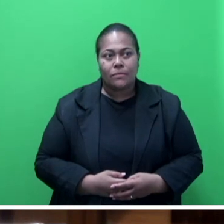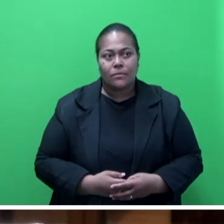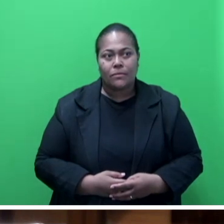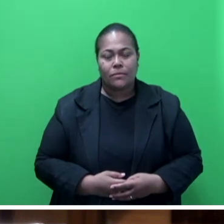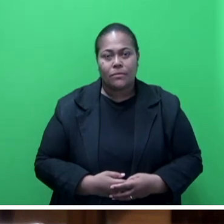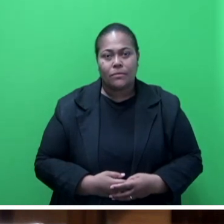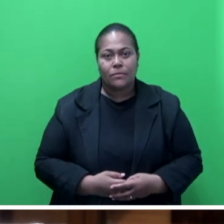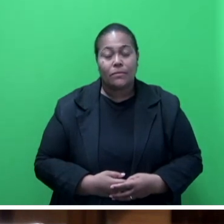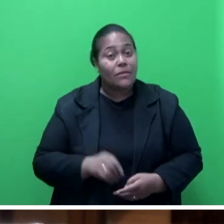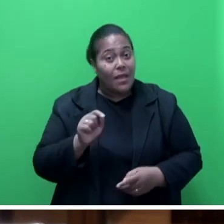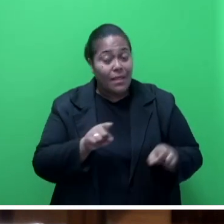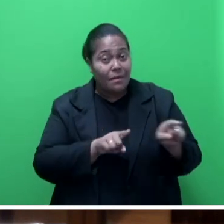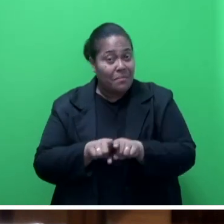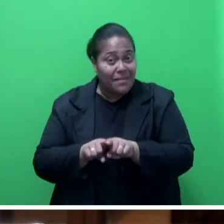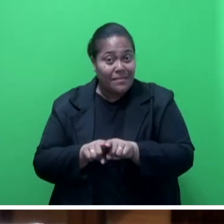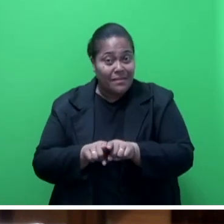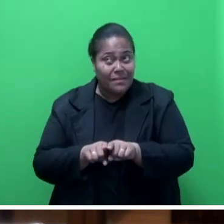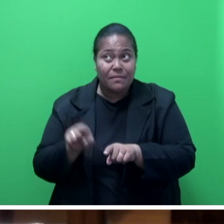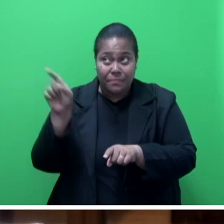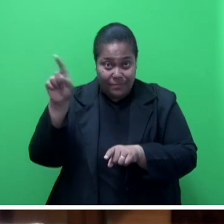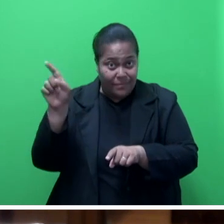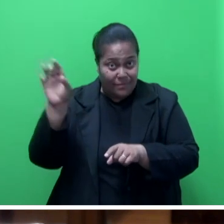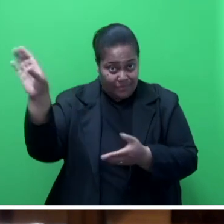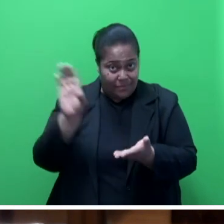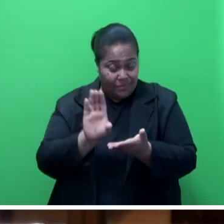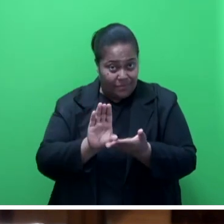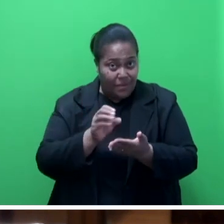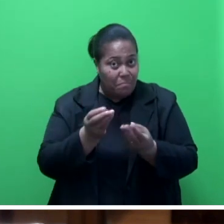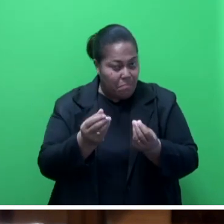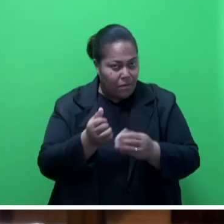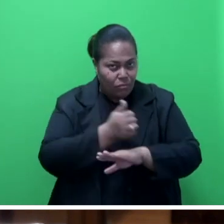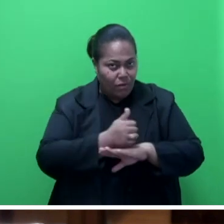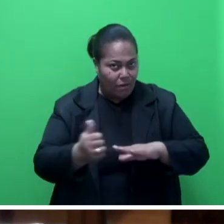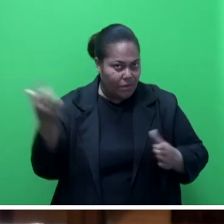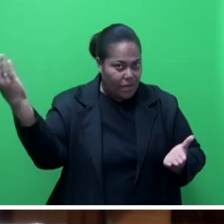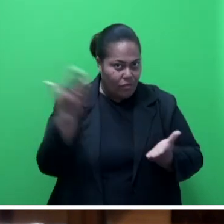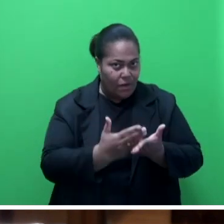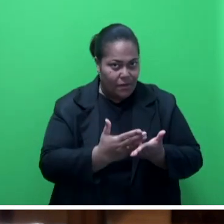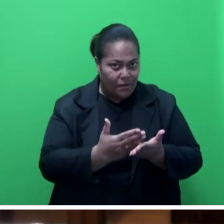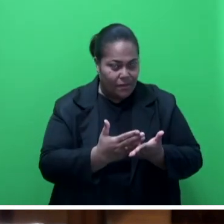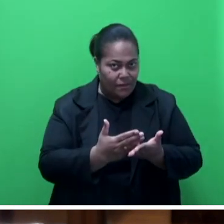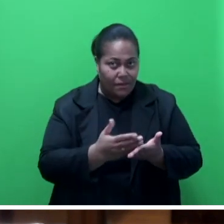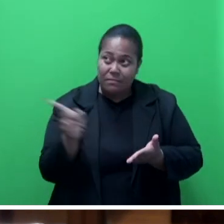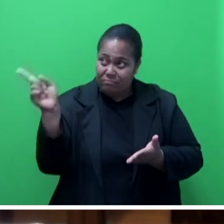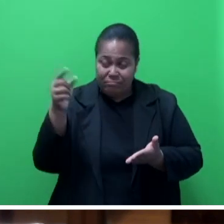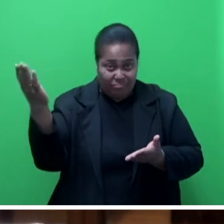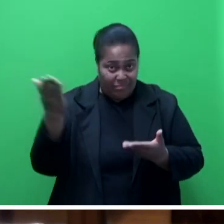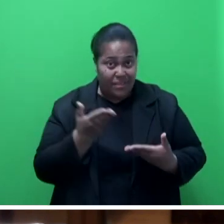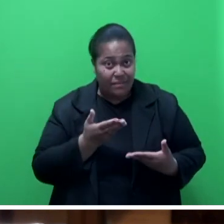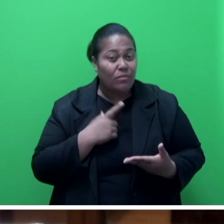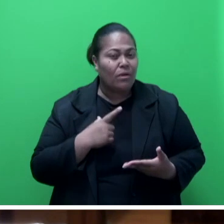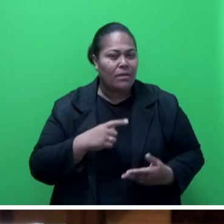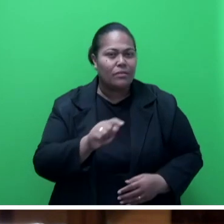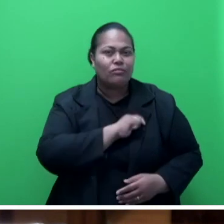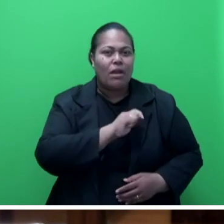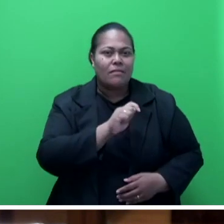that means they are giving money to the government directly. Nations only do that when they have trust in how we manage our